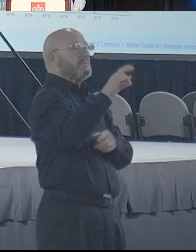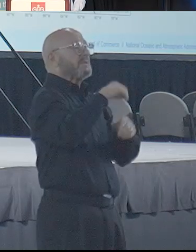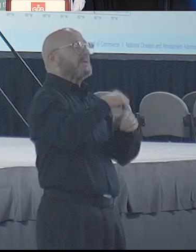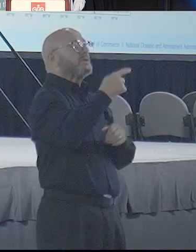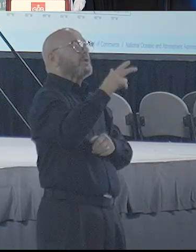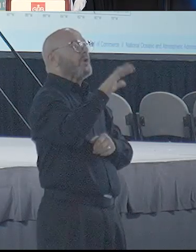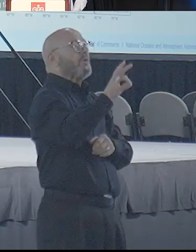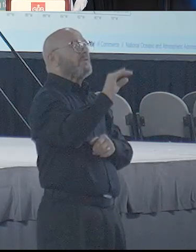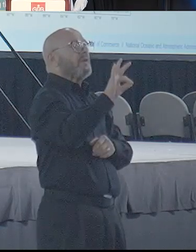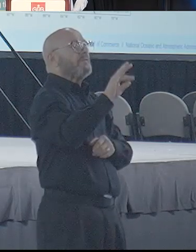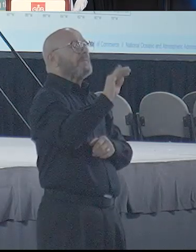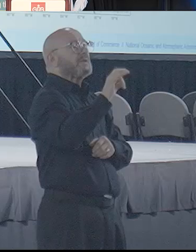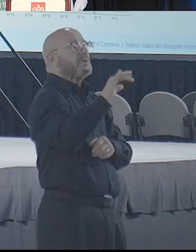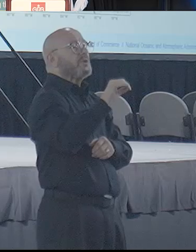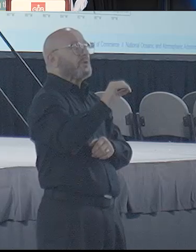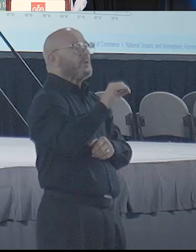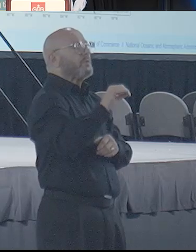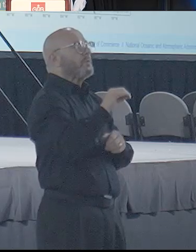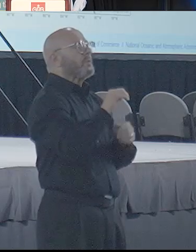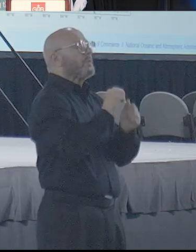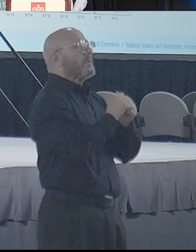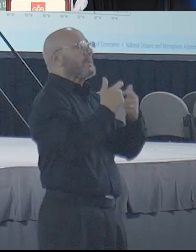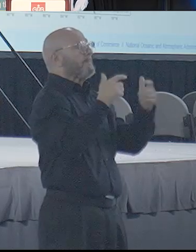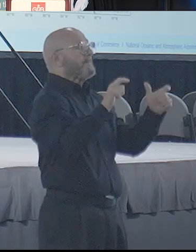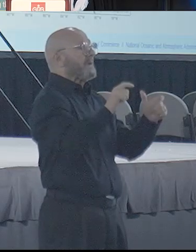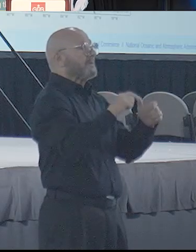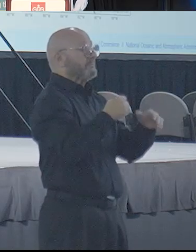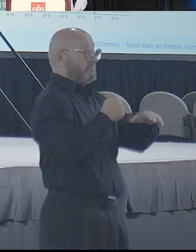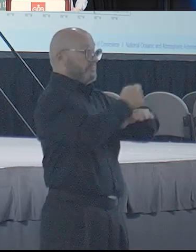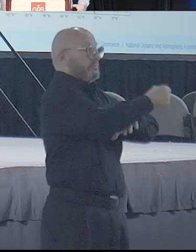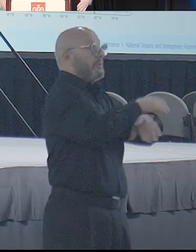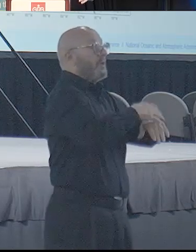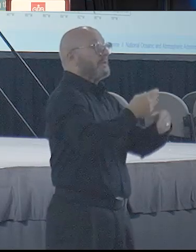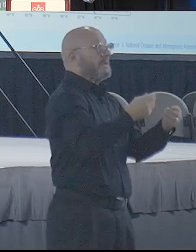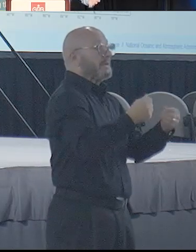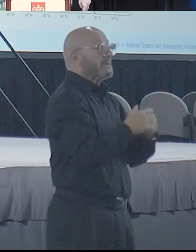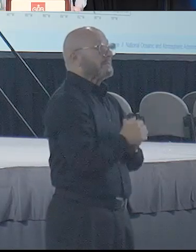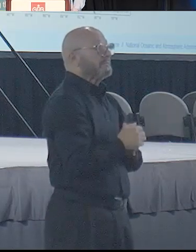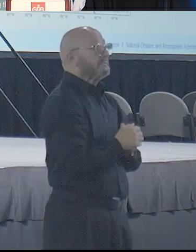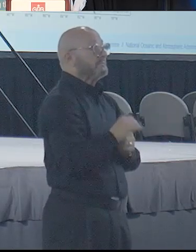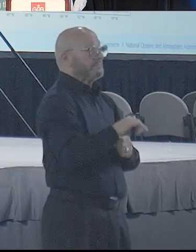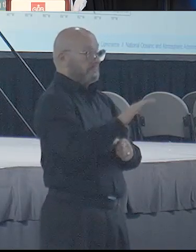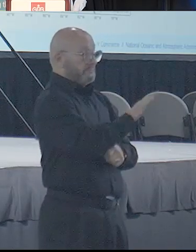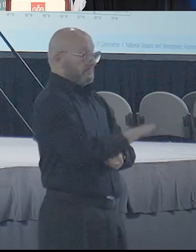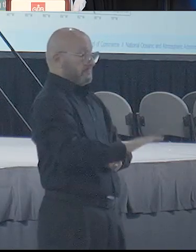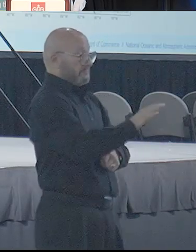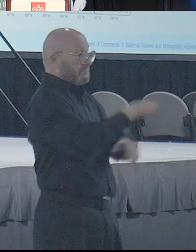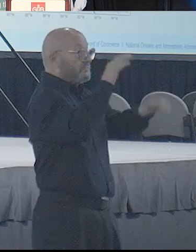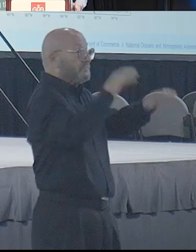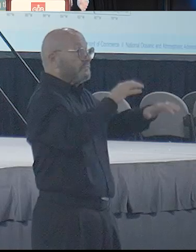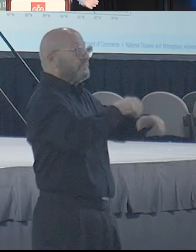Mexico with major hurricanes, those Category 3s or greater, making landfall. Well, of course, in this region, we experienced the rainfall